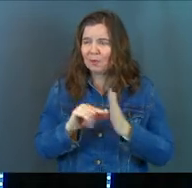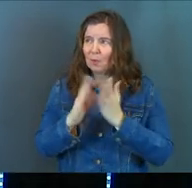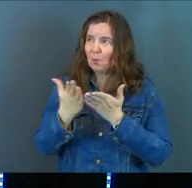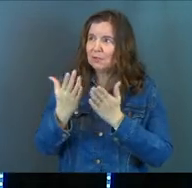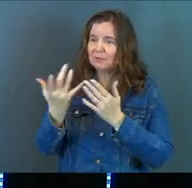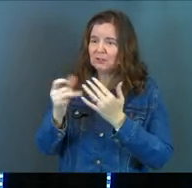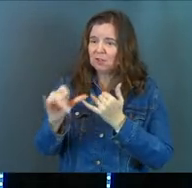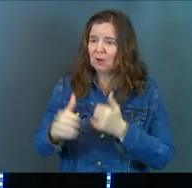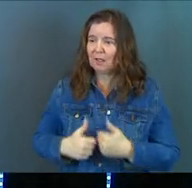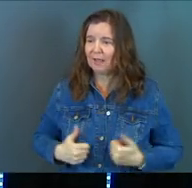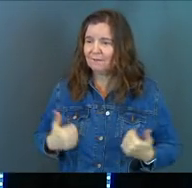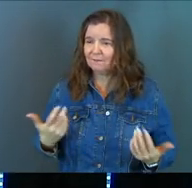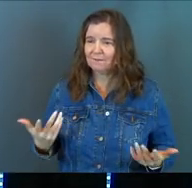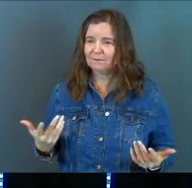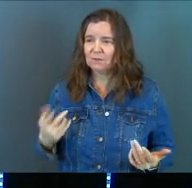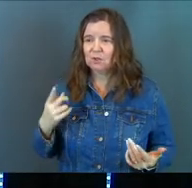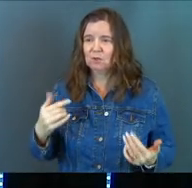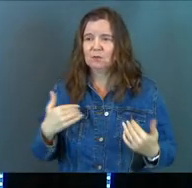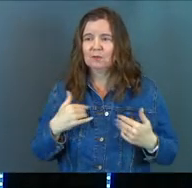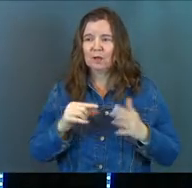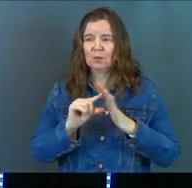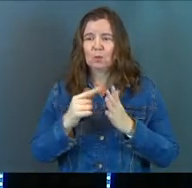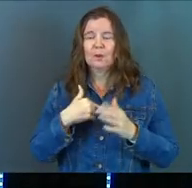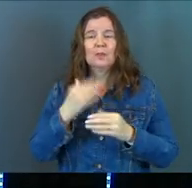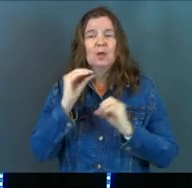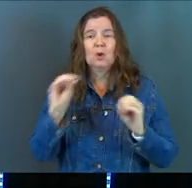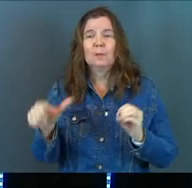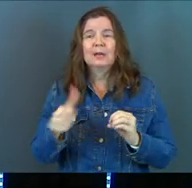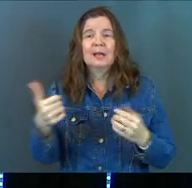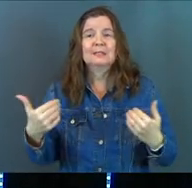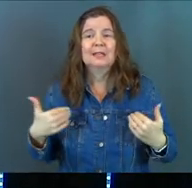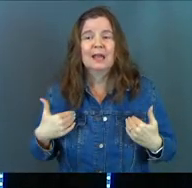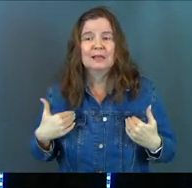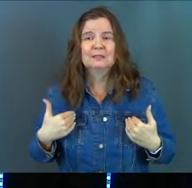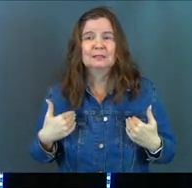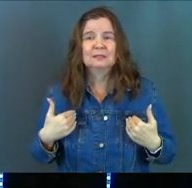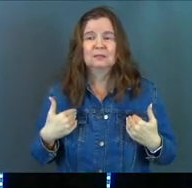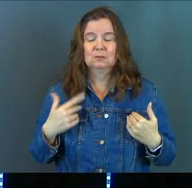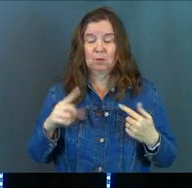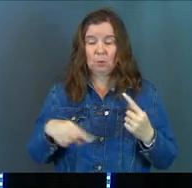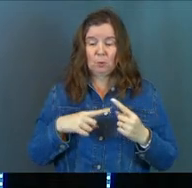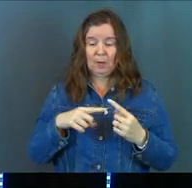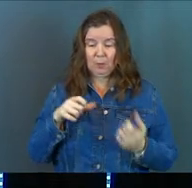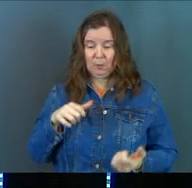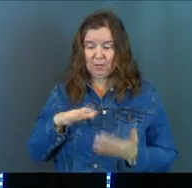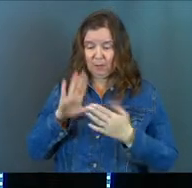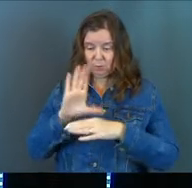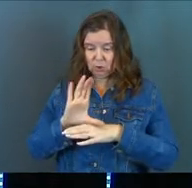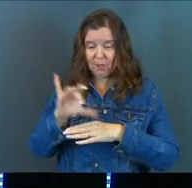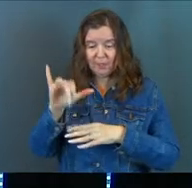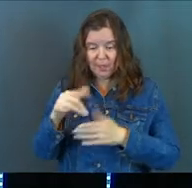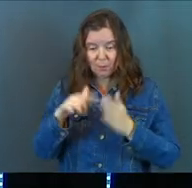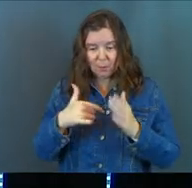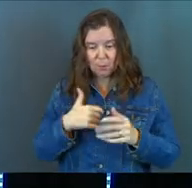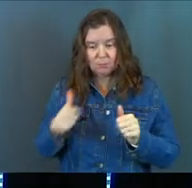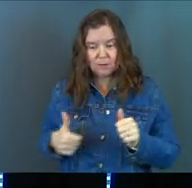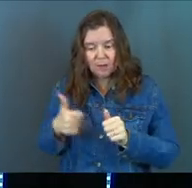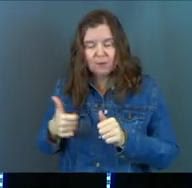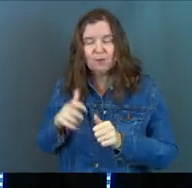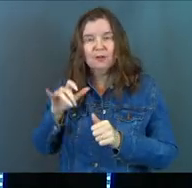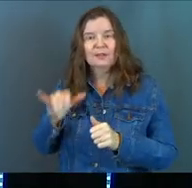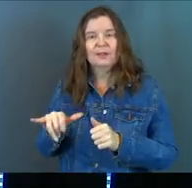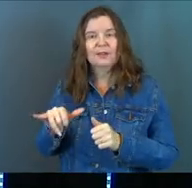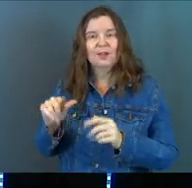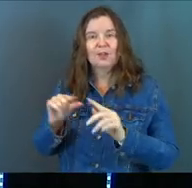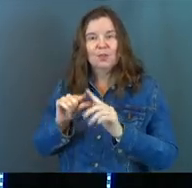words of eternal life. You've got the words that nobody else has. And so when we come to church, that's what we're after. We're